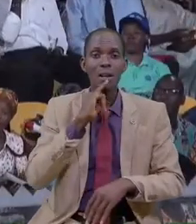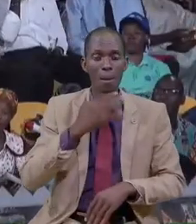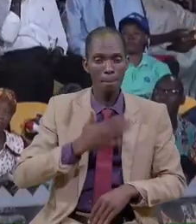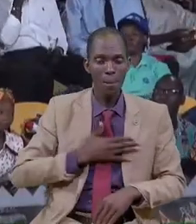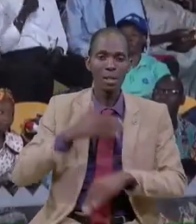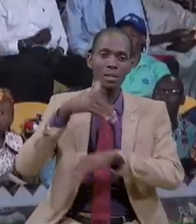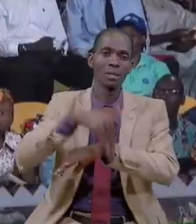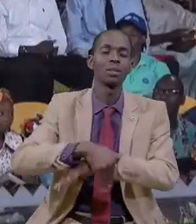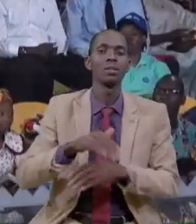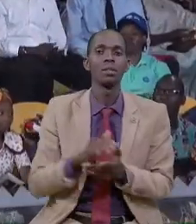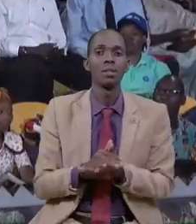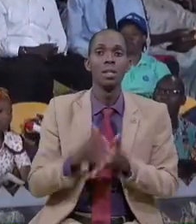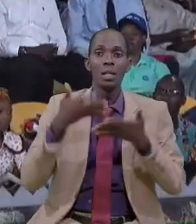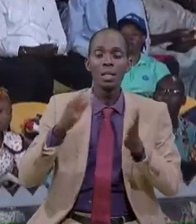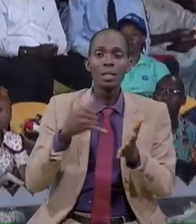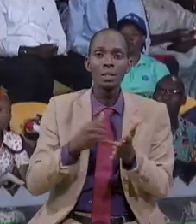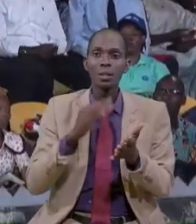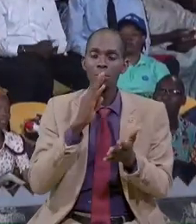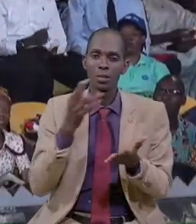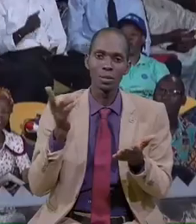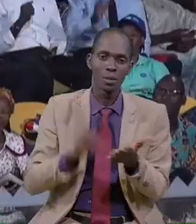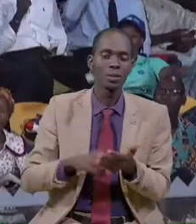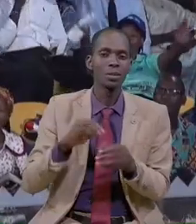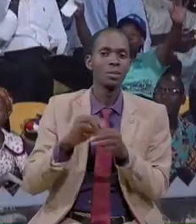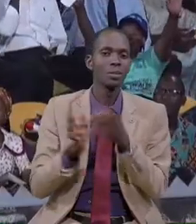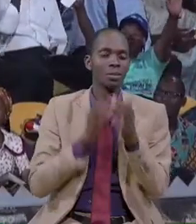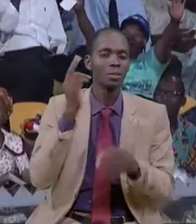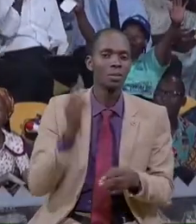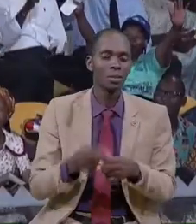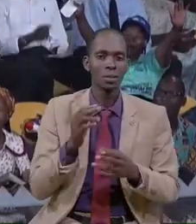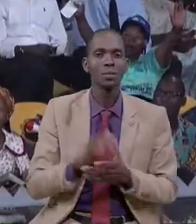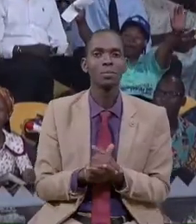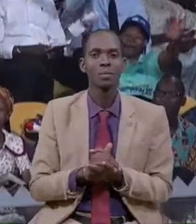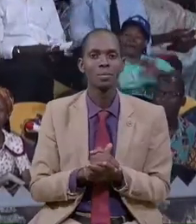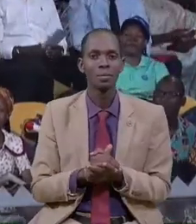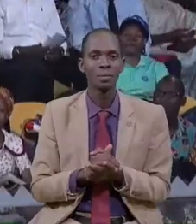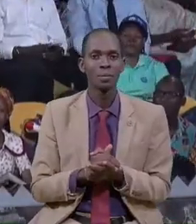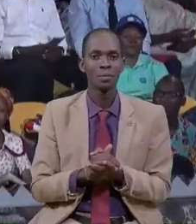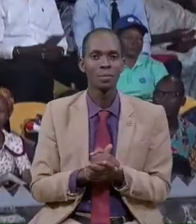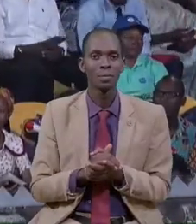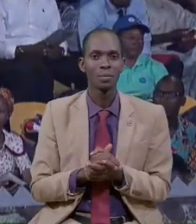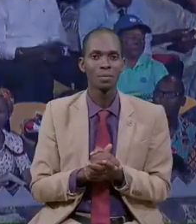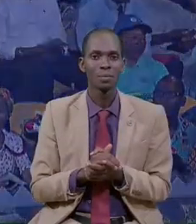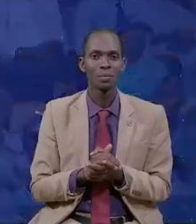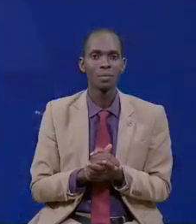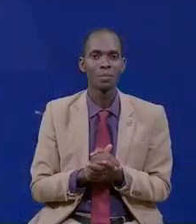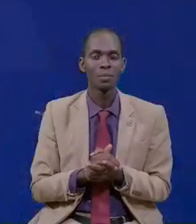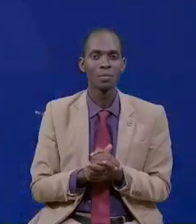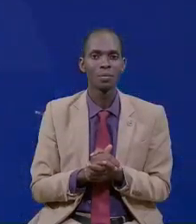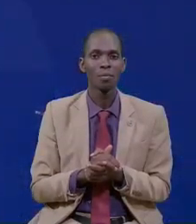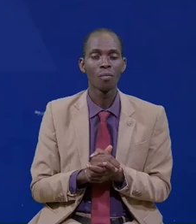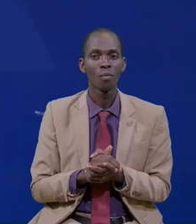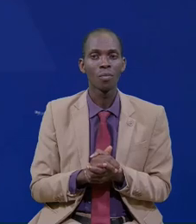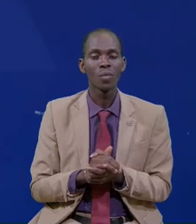Registered in your name, in Jesus' name. Et c'est enregistré sous ton nom, au nom de Jésus. Ready for salvation